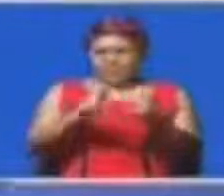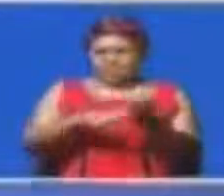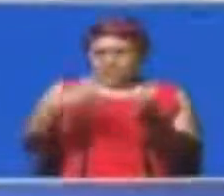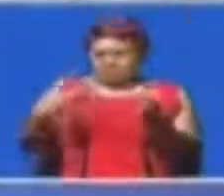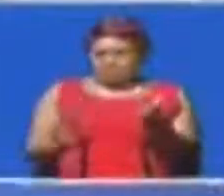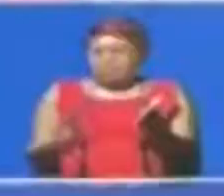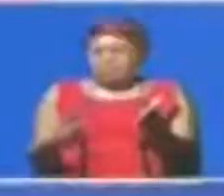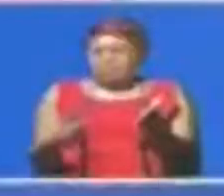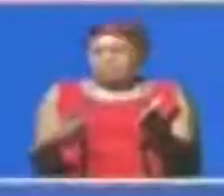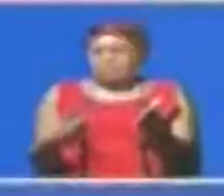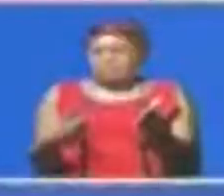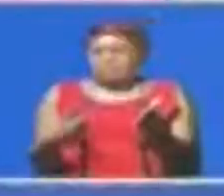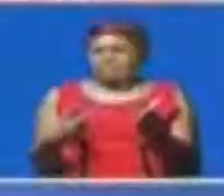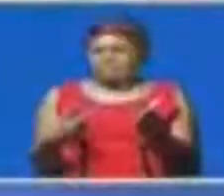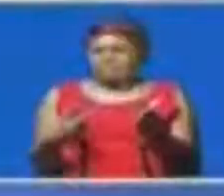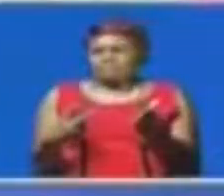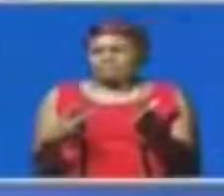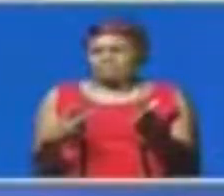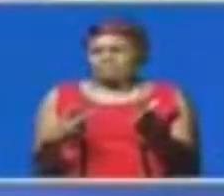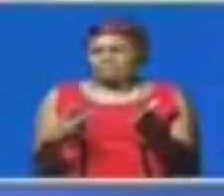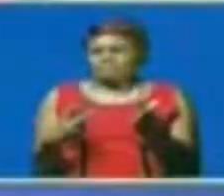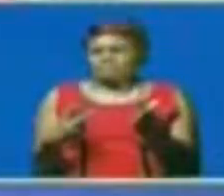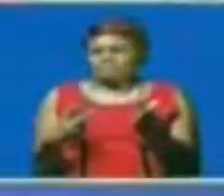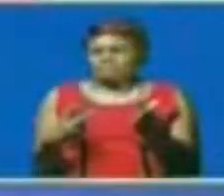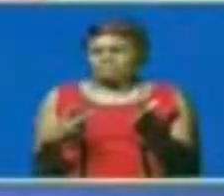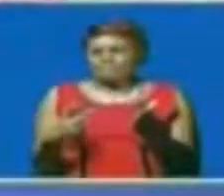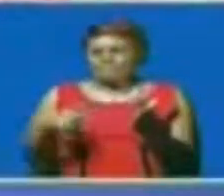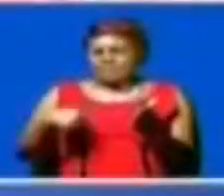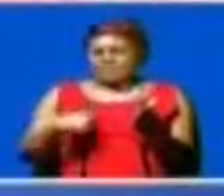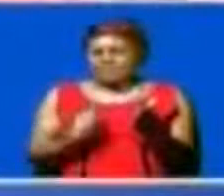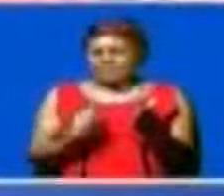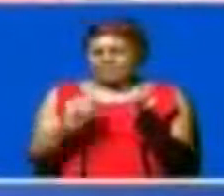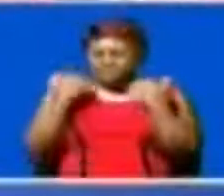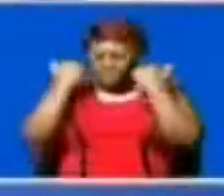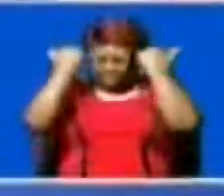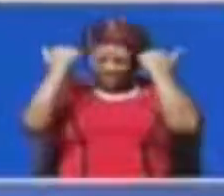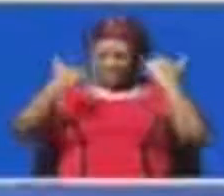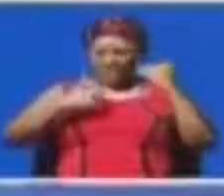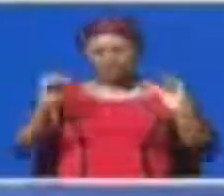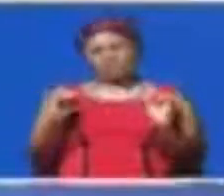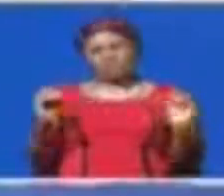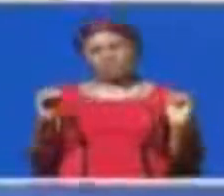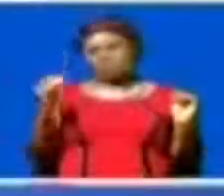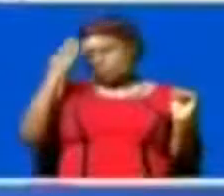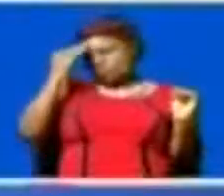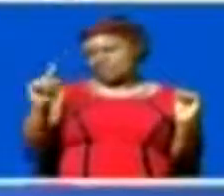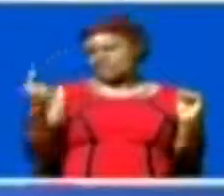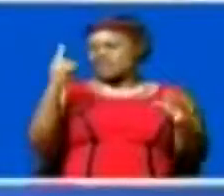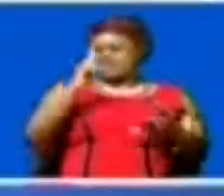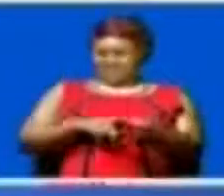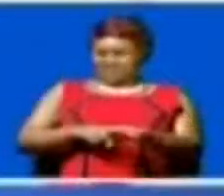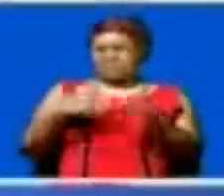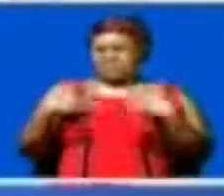final. Make it for the first time in East Africa. We were under no pressure, absolutely, because being the first